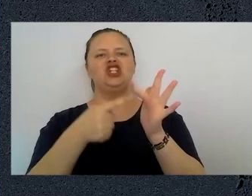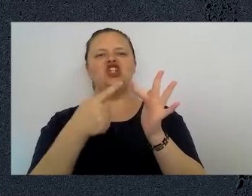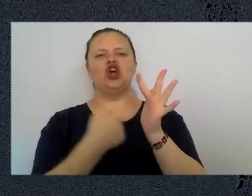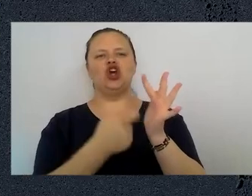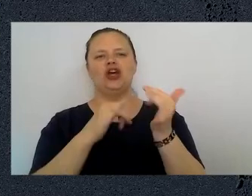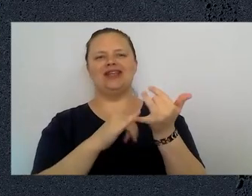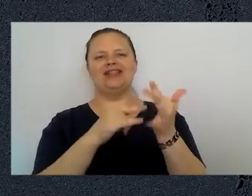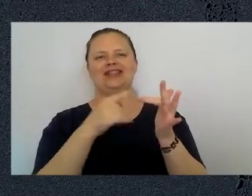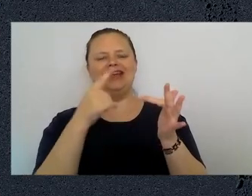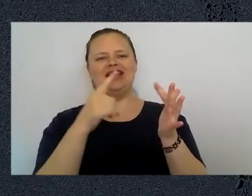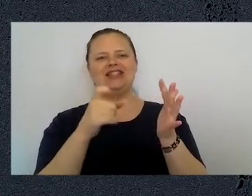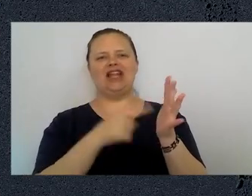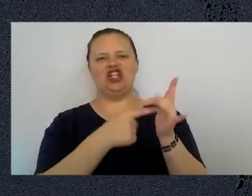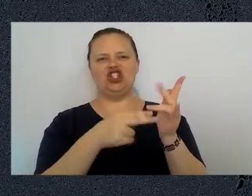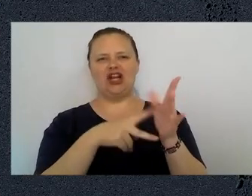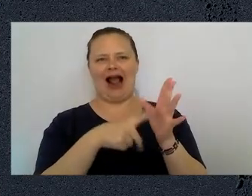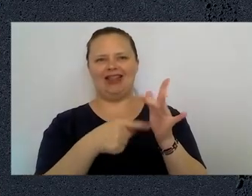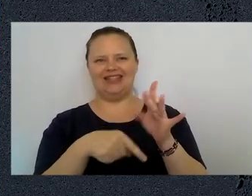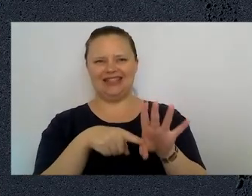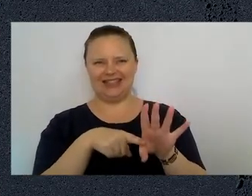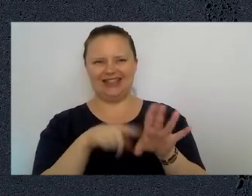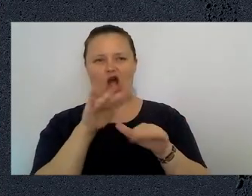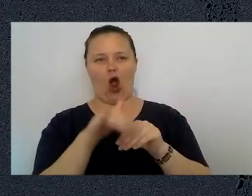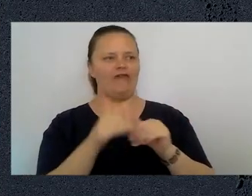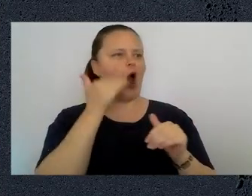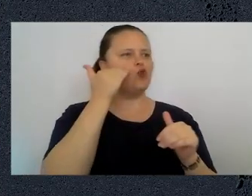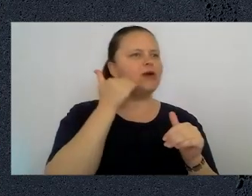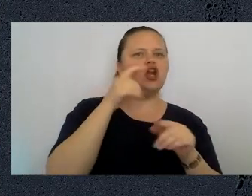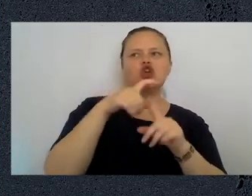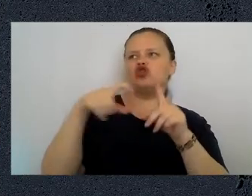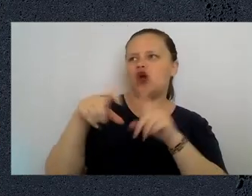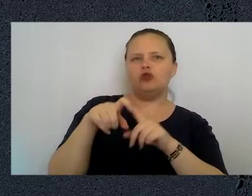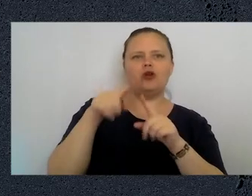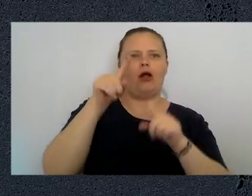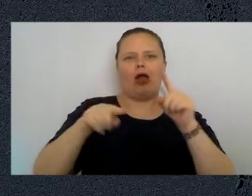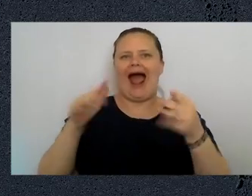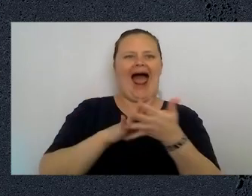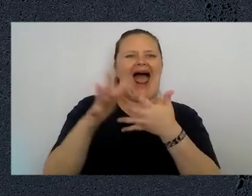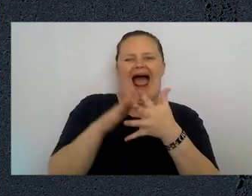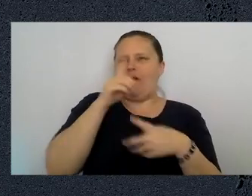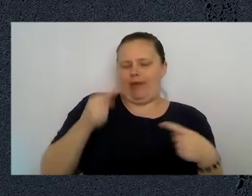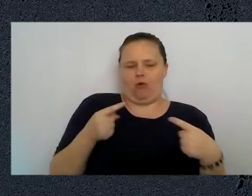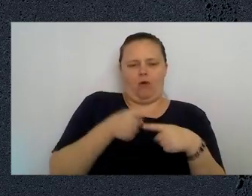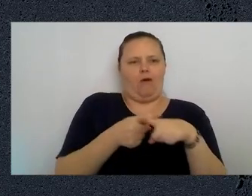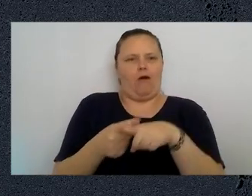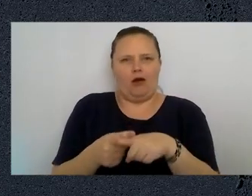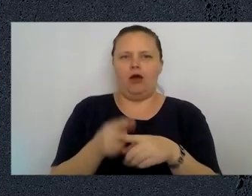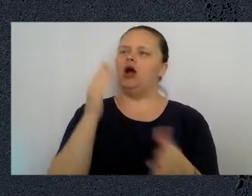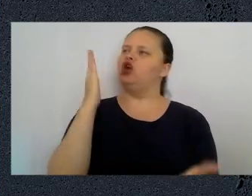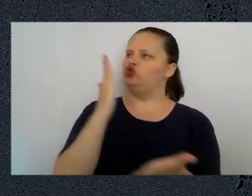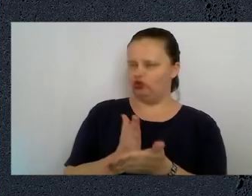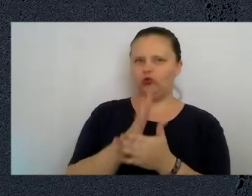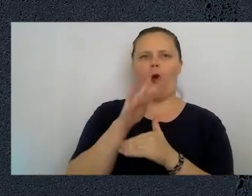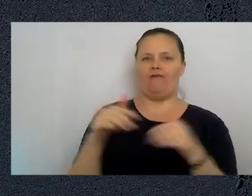about culture, let's talk about diversity. Thank you again for that question, and absolutely true about the intersectionality piece,